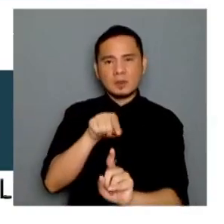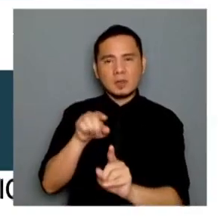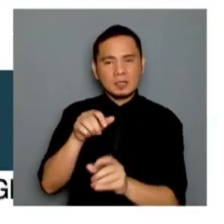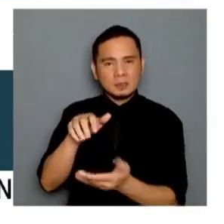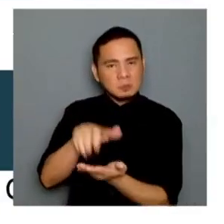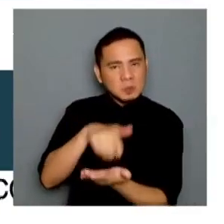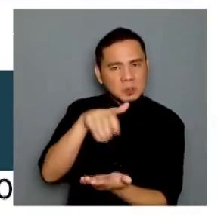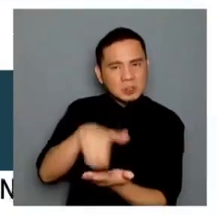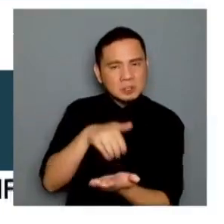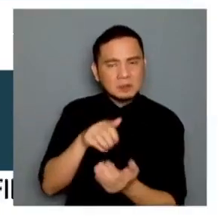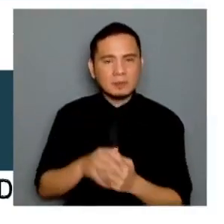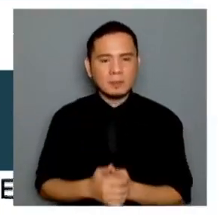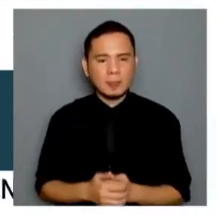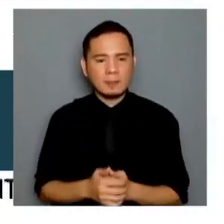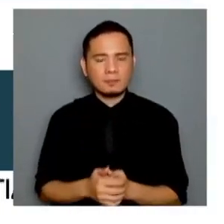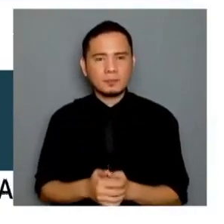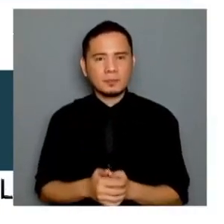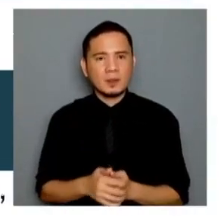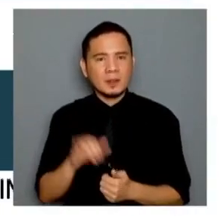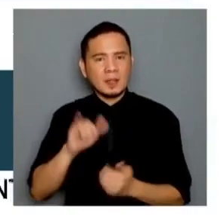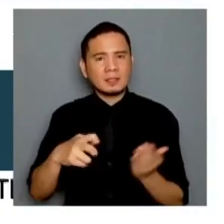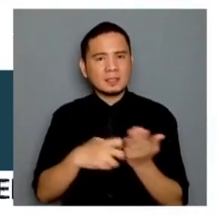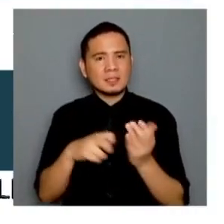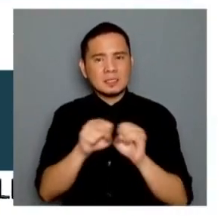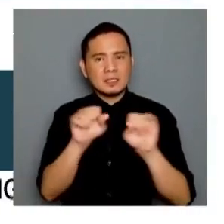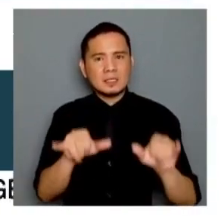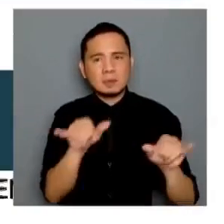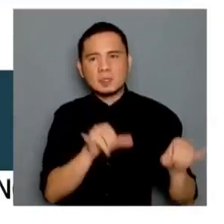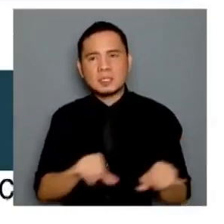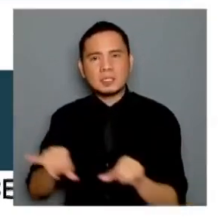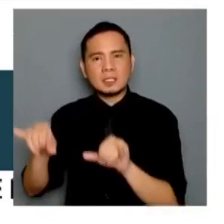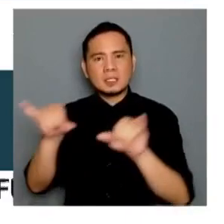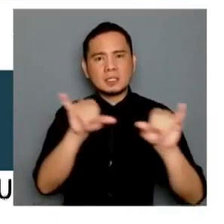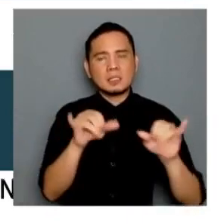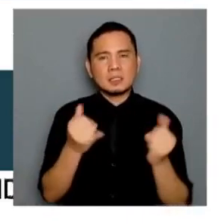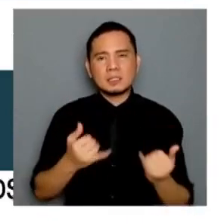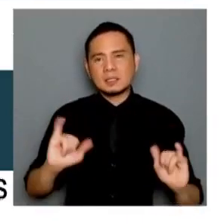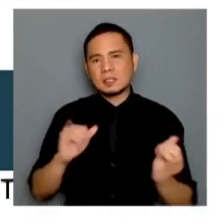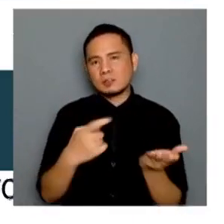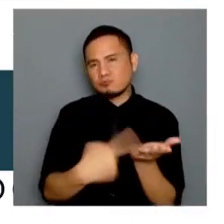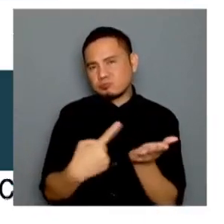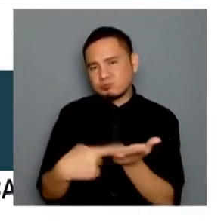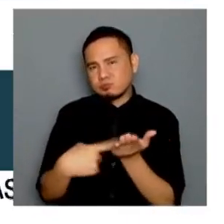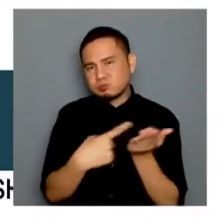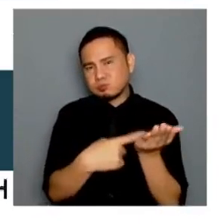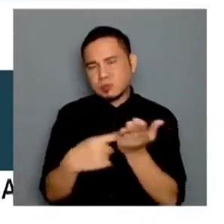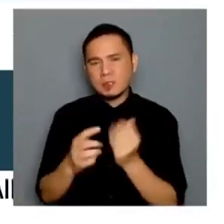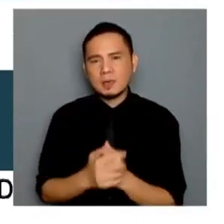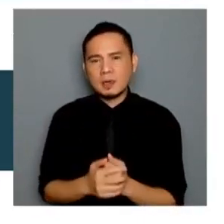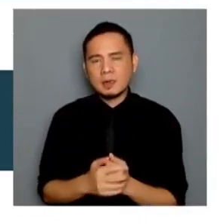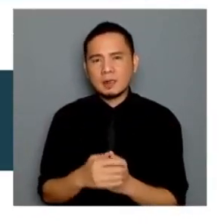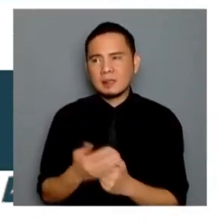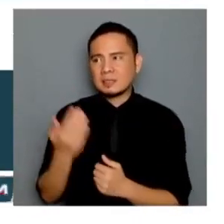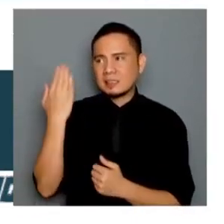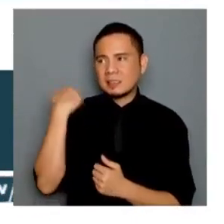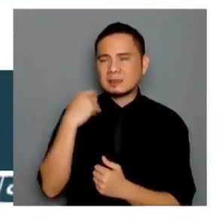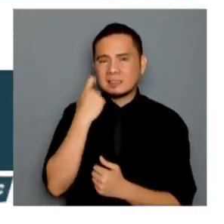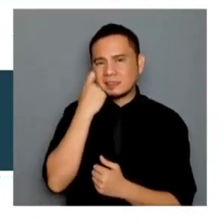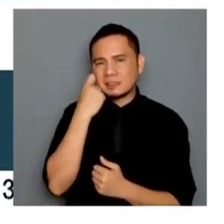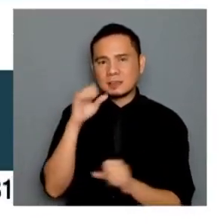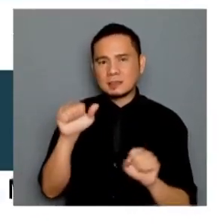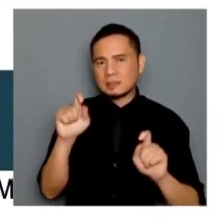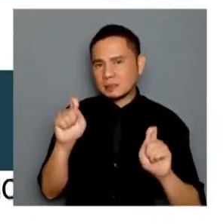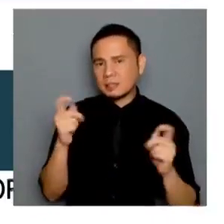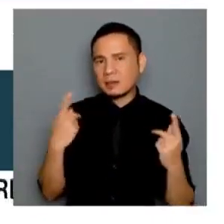violation system is something that we are still discussing, the single ticketing system. During the meeting last Saturday, it